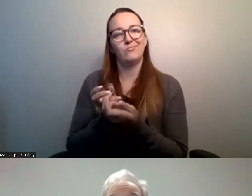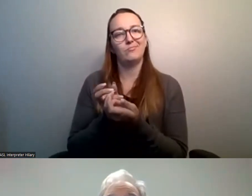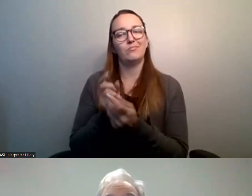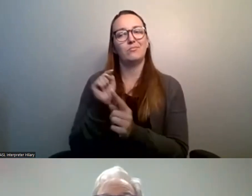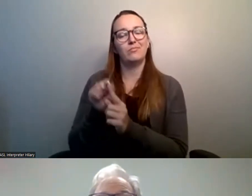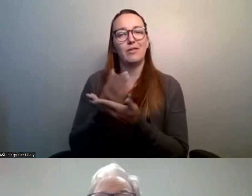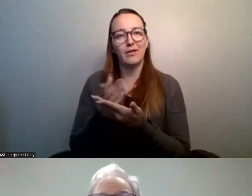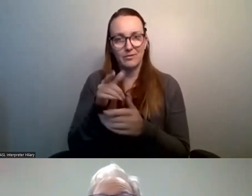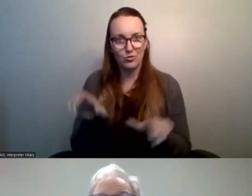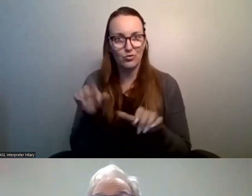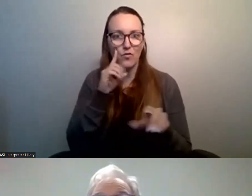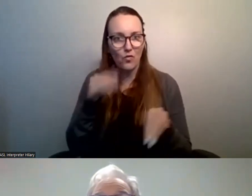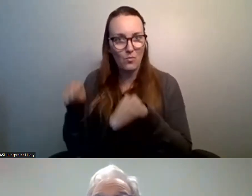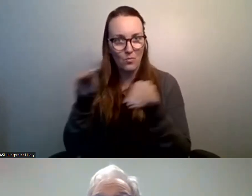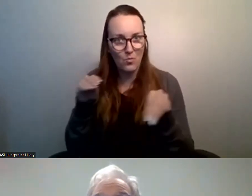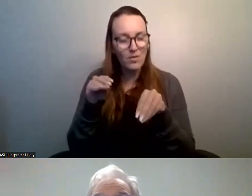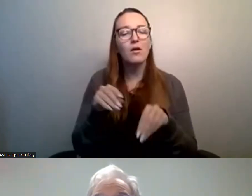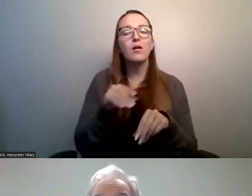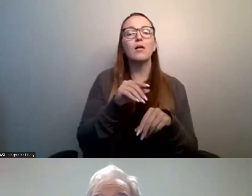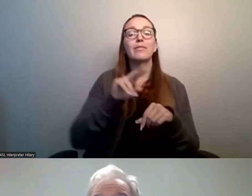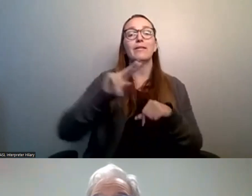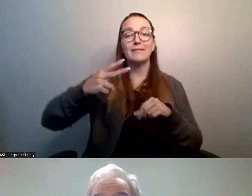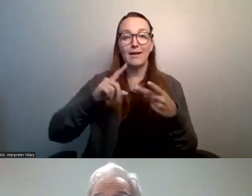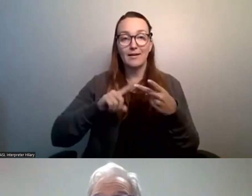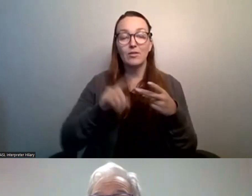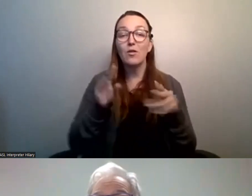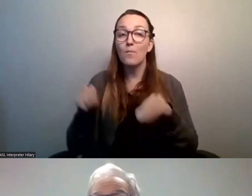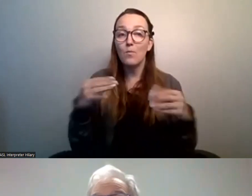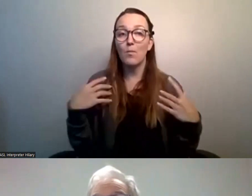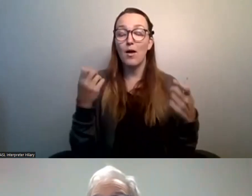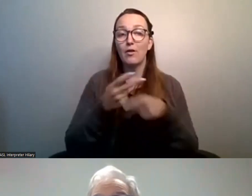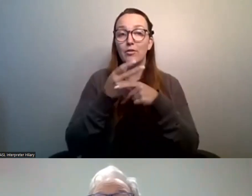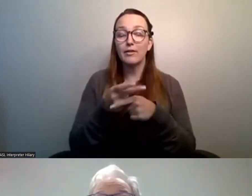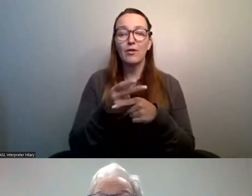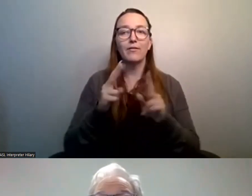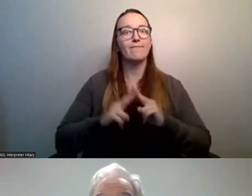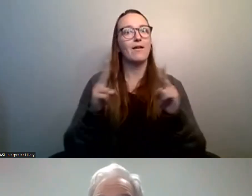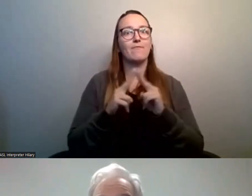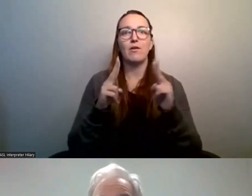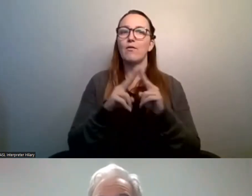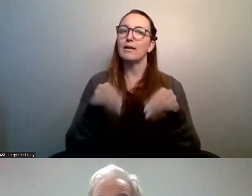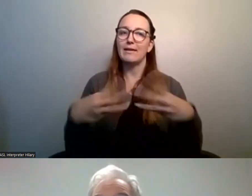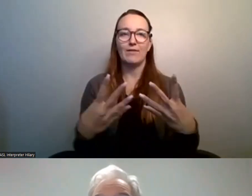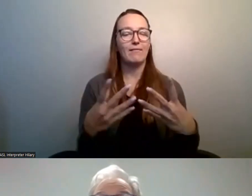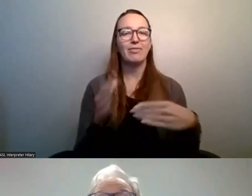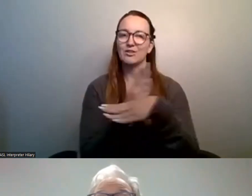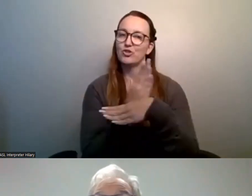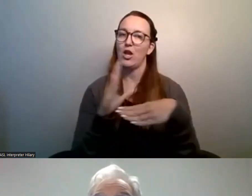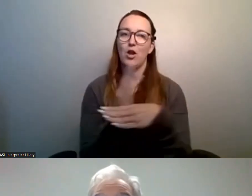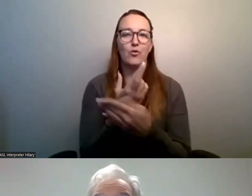then the second thing I would say is the mobile healthcare environment is very giving, and they share resources.